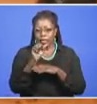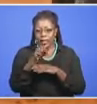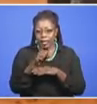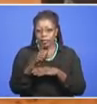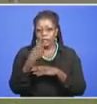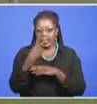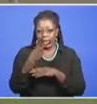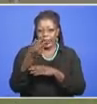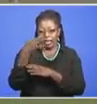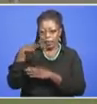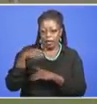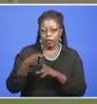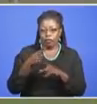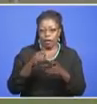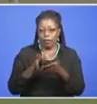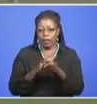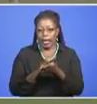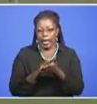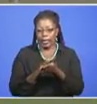seen the benefits of it already.